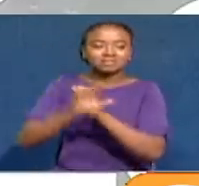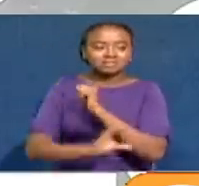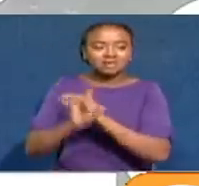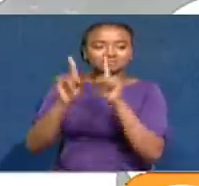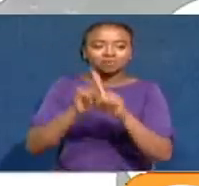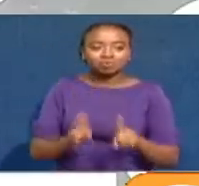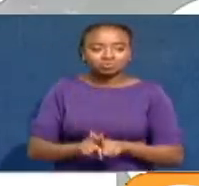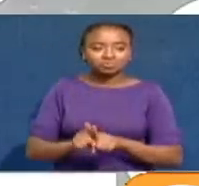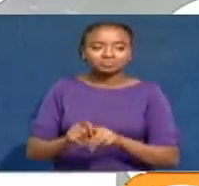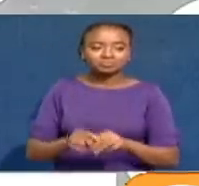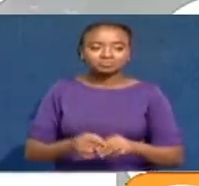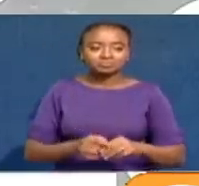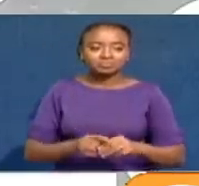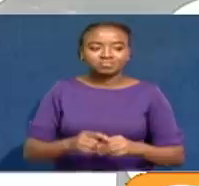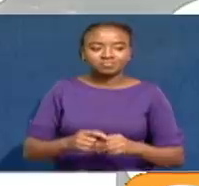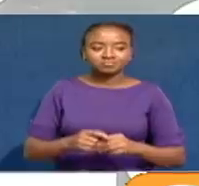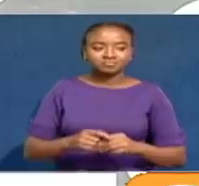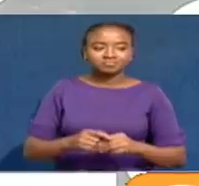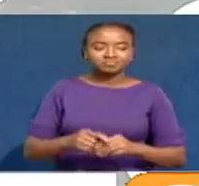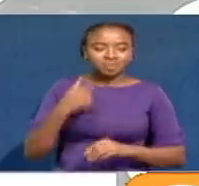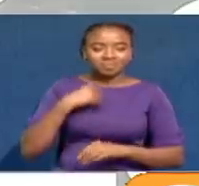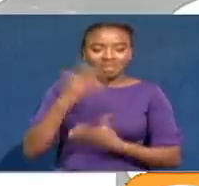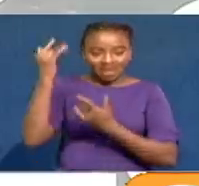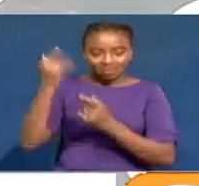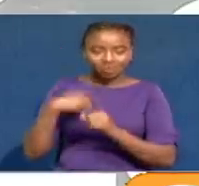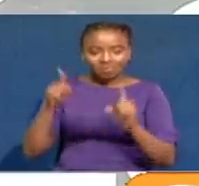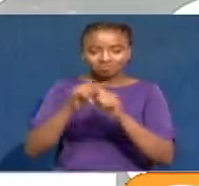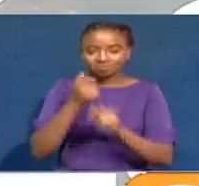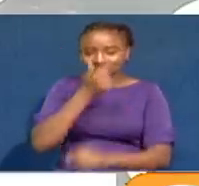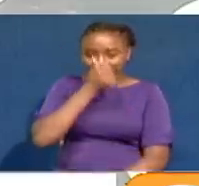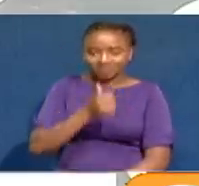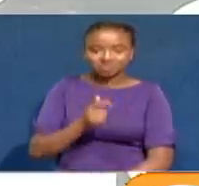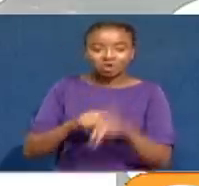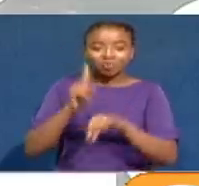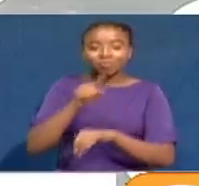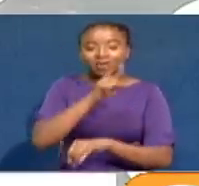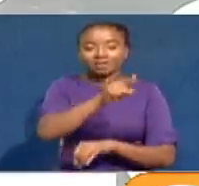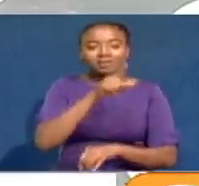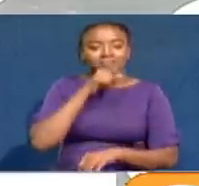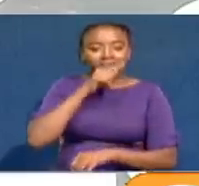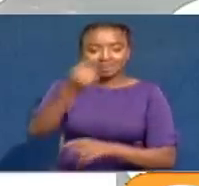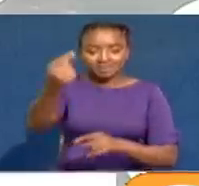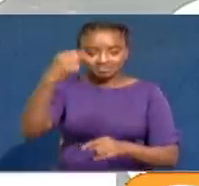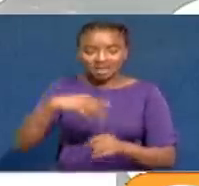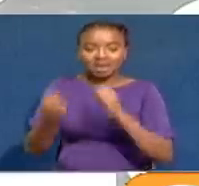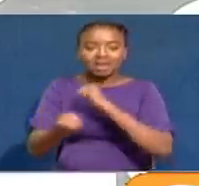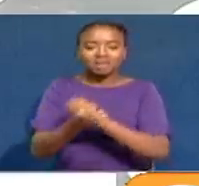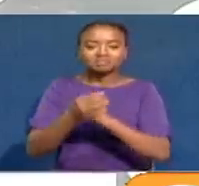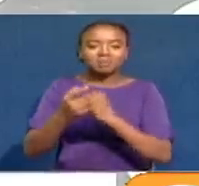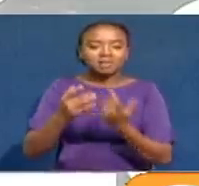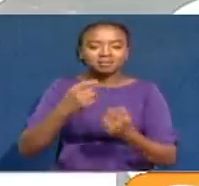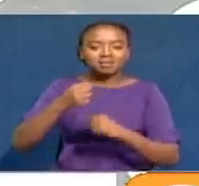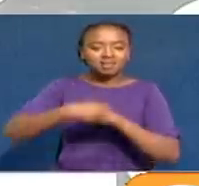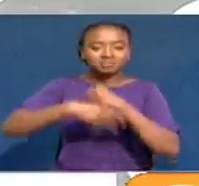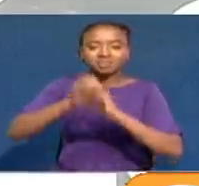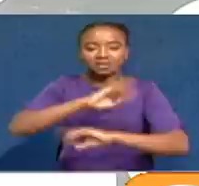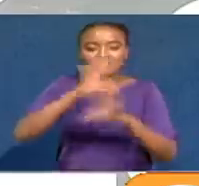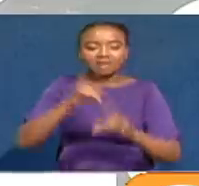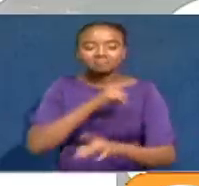record, I hope I wish that the next time Maoka Maore comes, he'll be leading it to the dogs. Tell us about the years that the former prime minister has